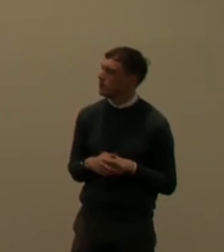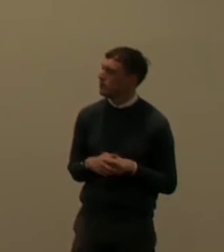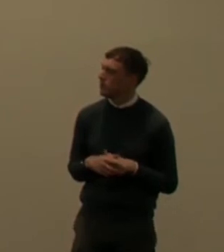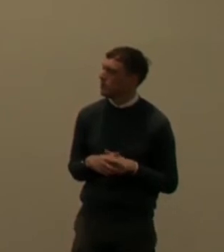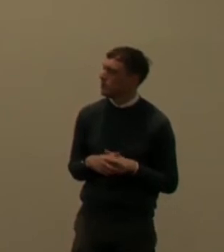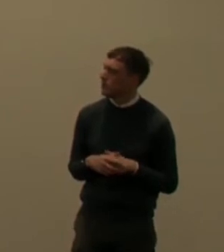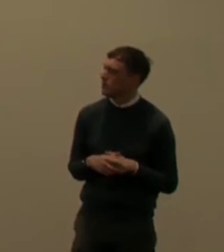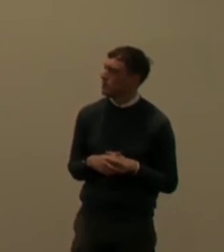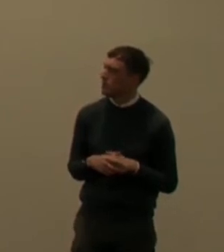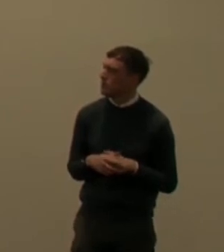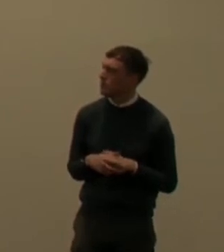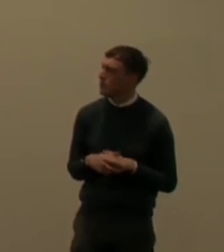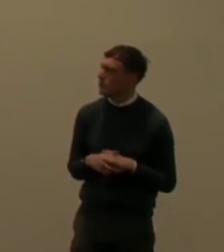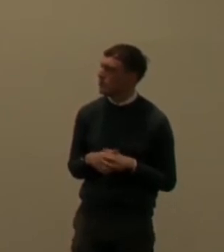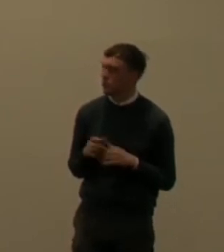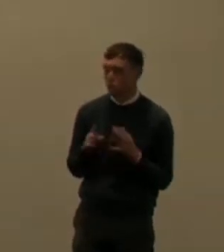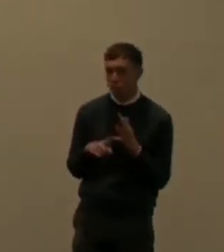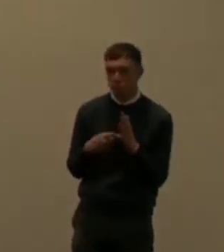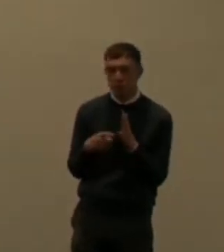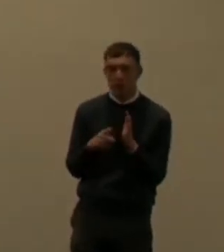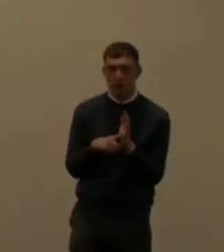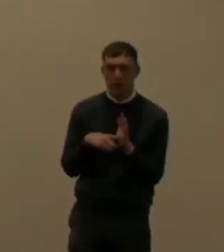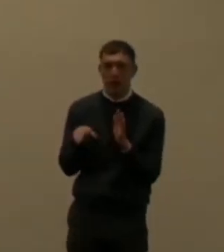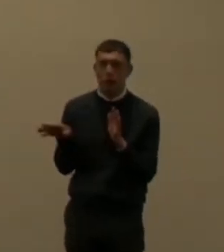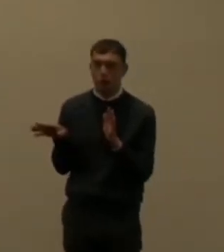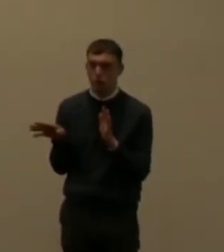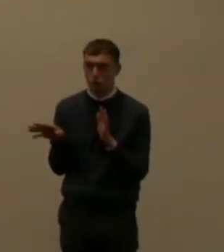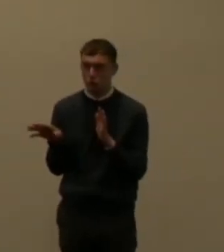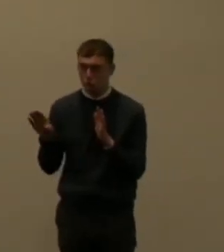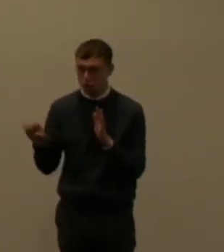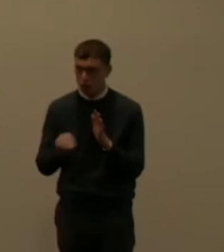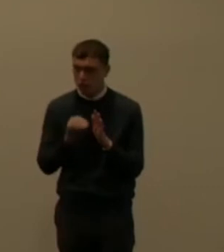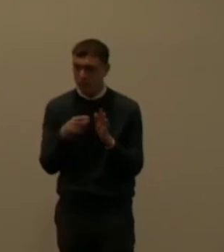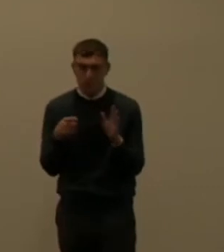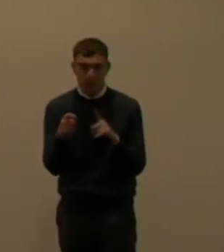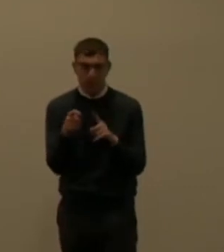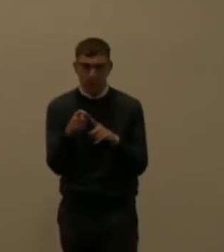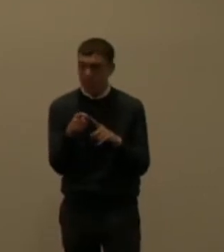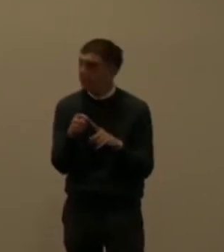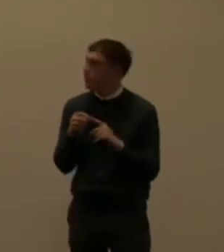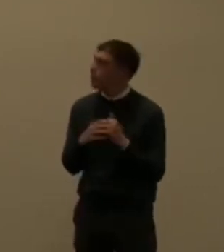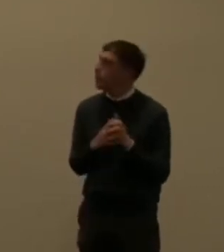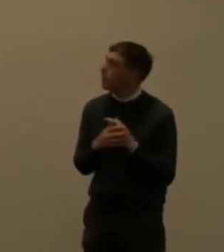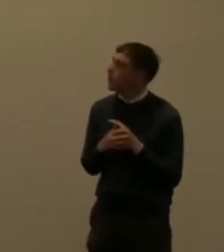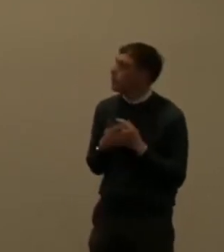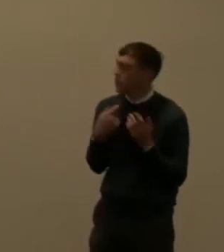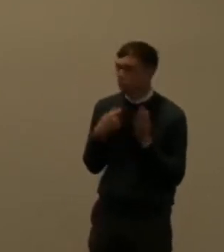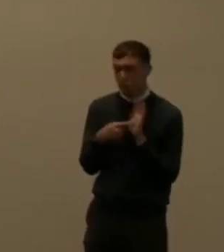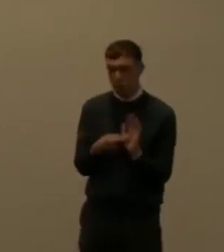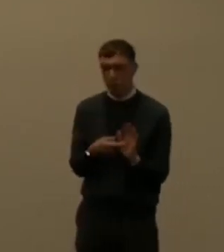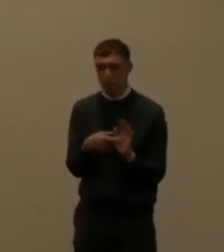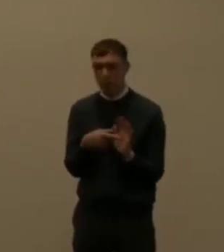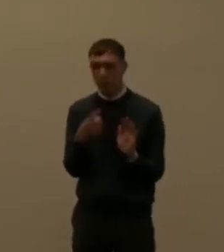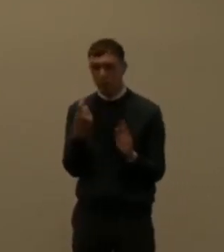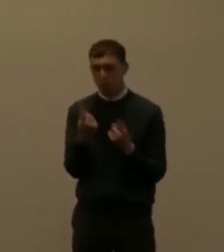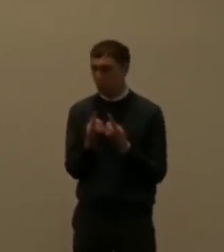So here, I have the URL that I grabbed from. Okay, this one finally worked. So let me just show it to you